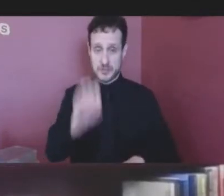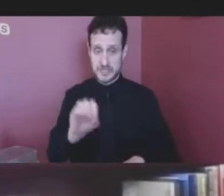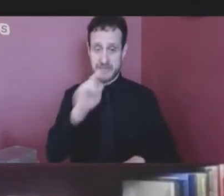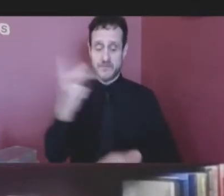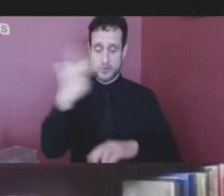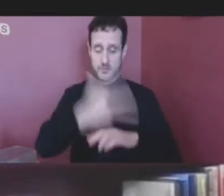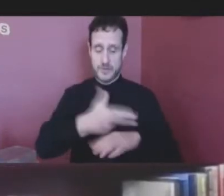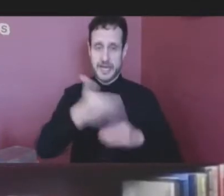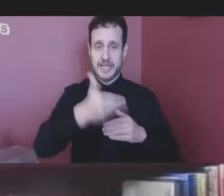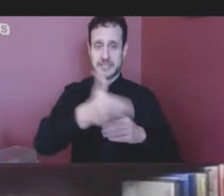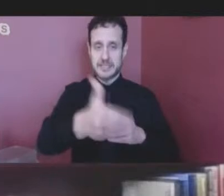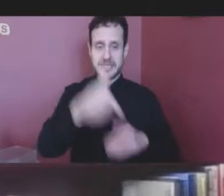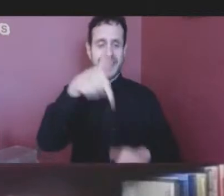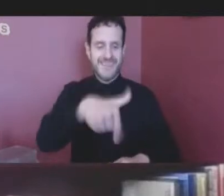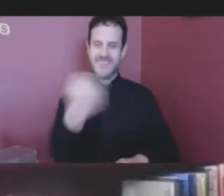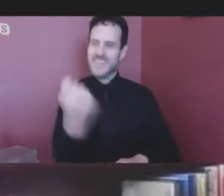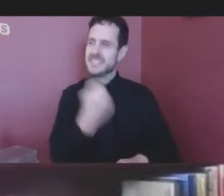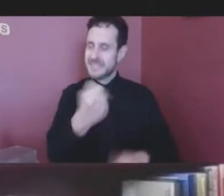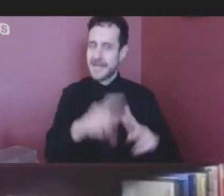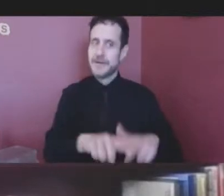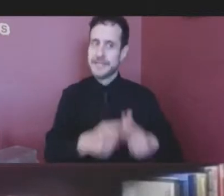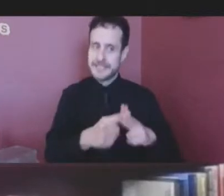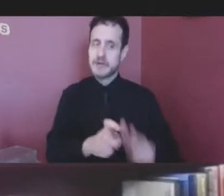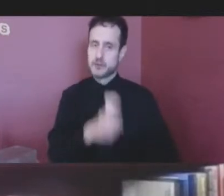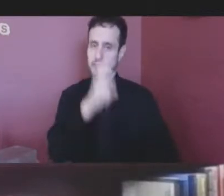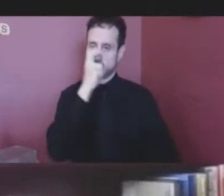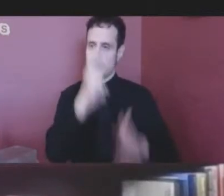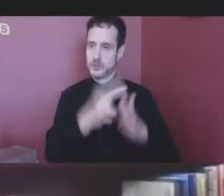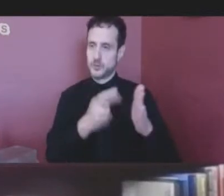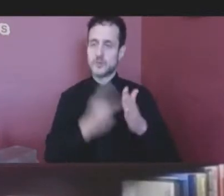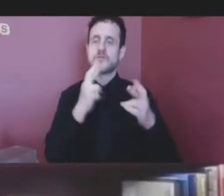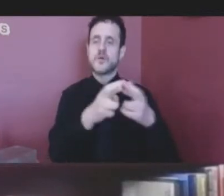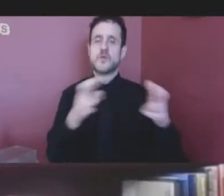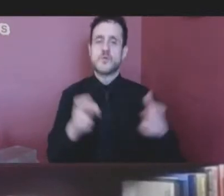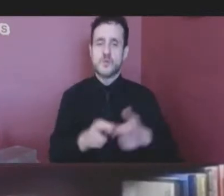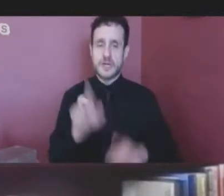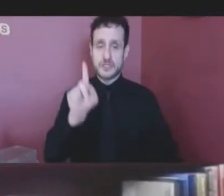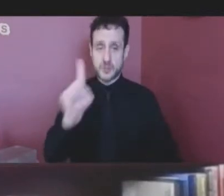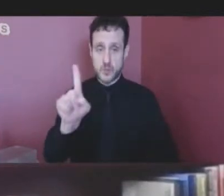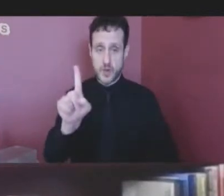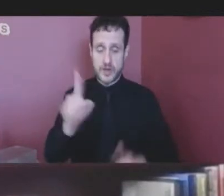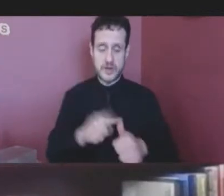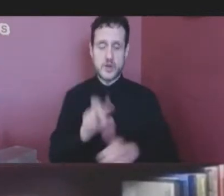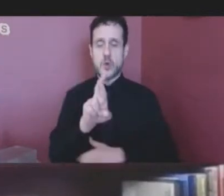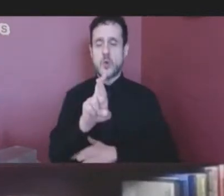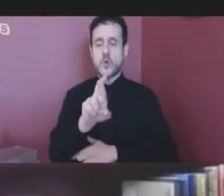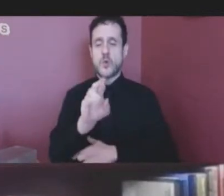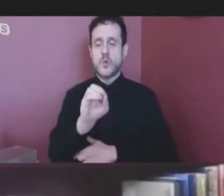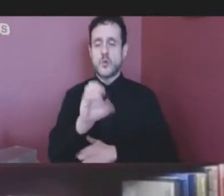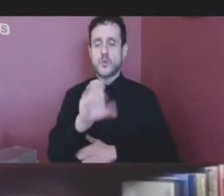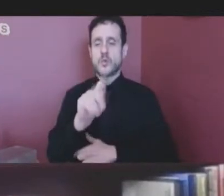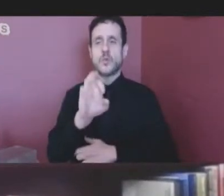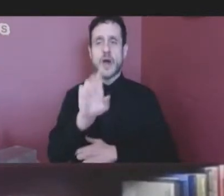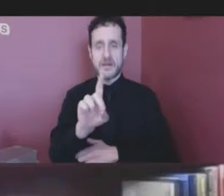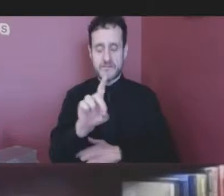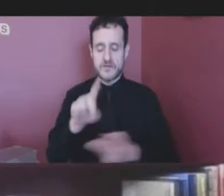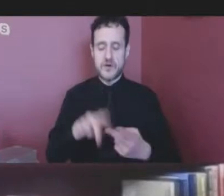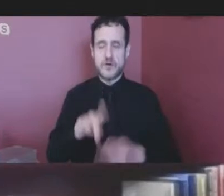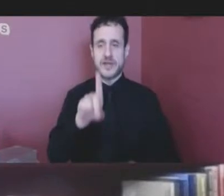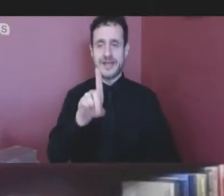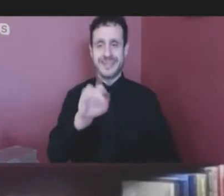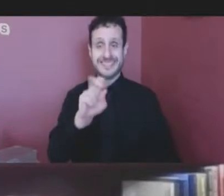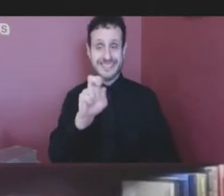this Saturday, Region 1, home to Rockford and Dixon and Galena, will need to adhere to